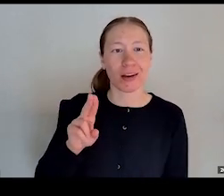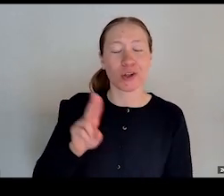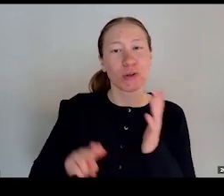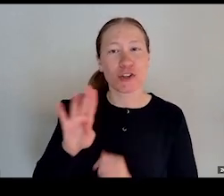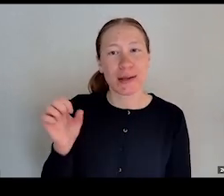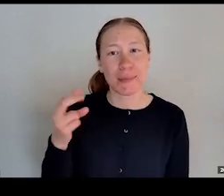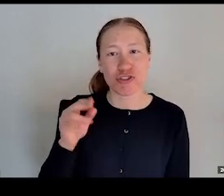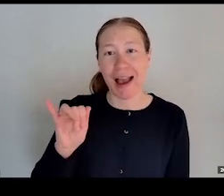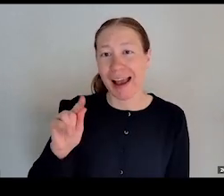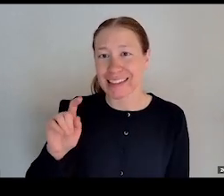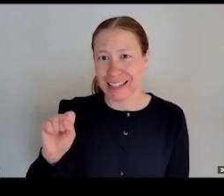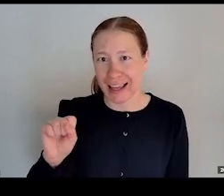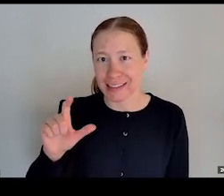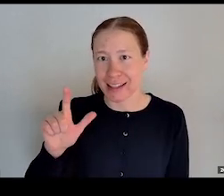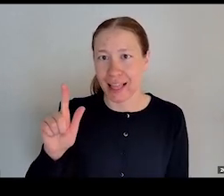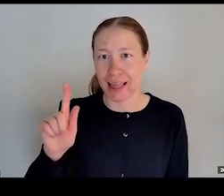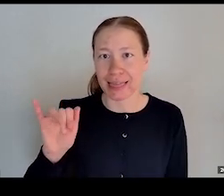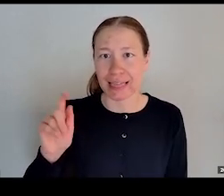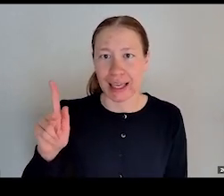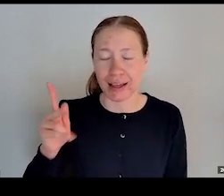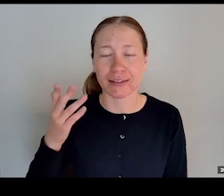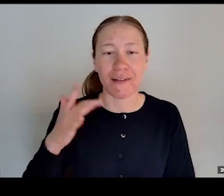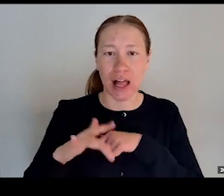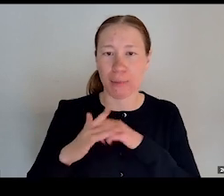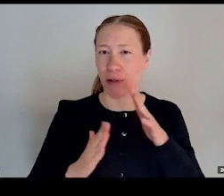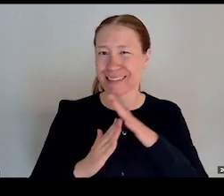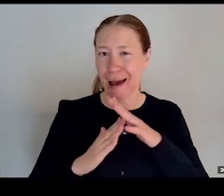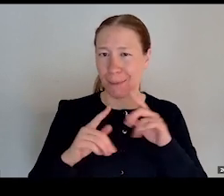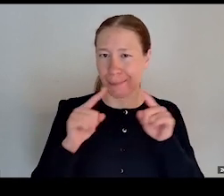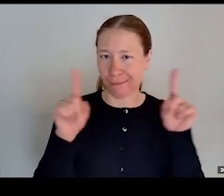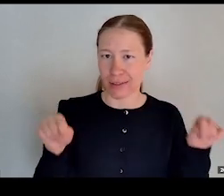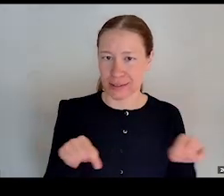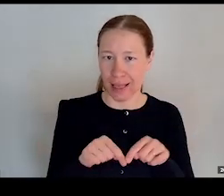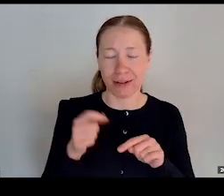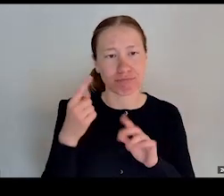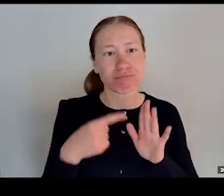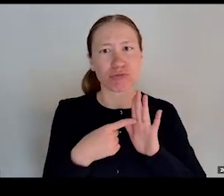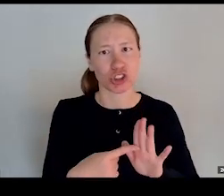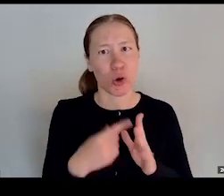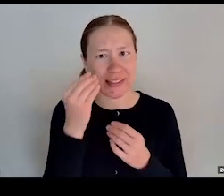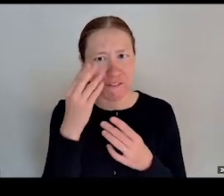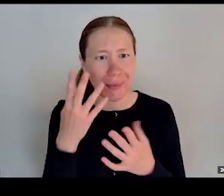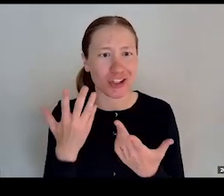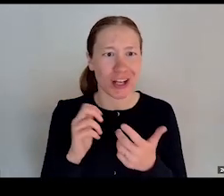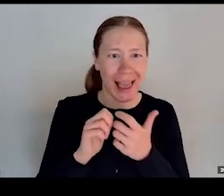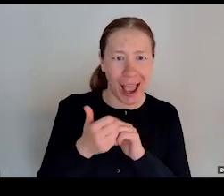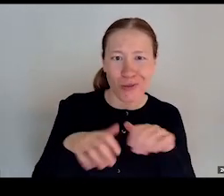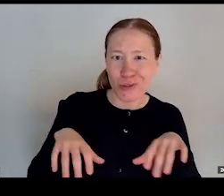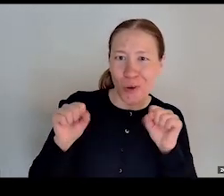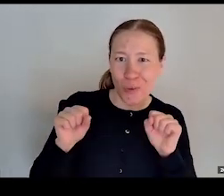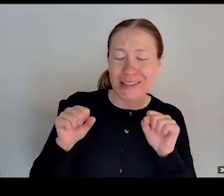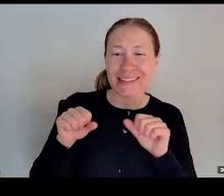ITS link that I have at the top of this slide, which prioritizes information all about hosting accessible remote